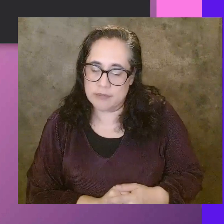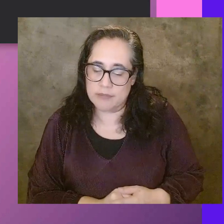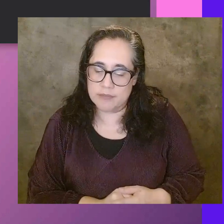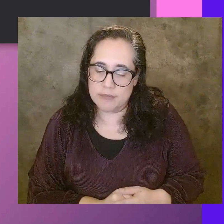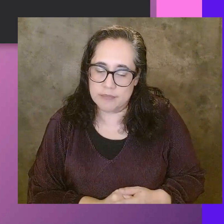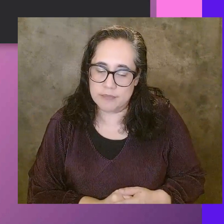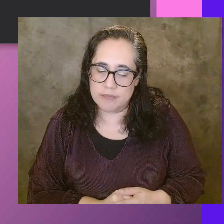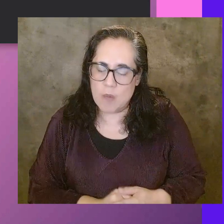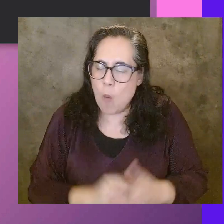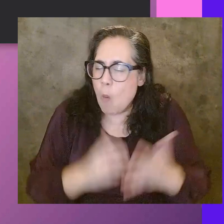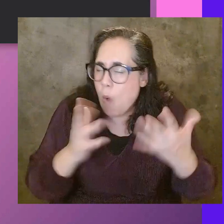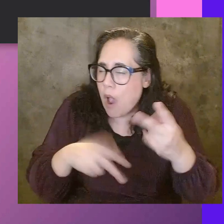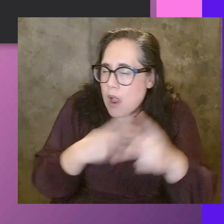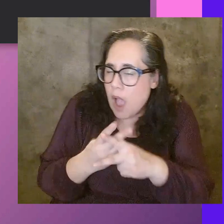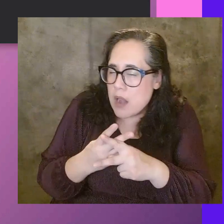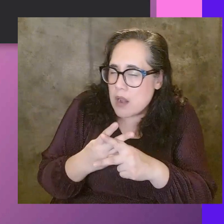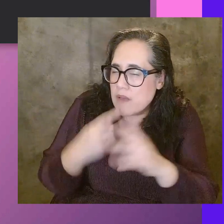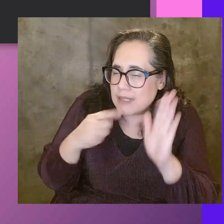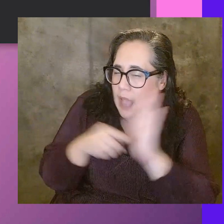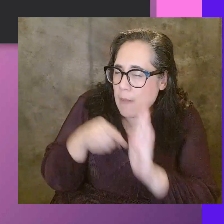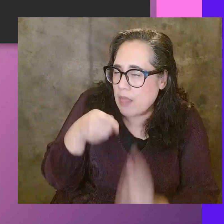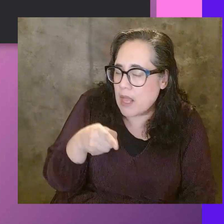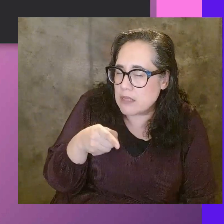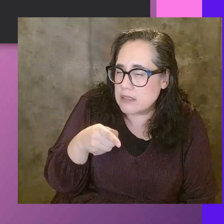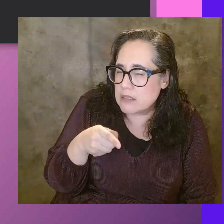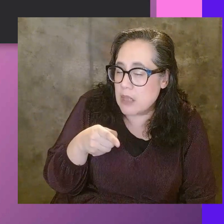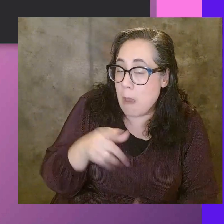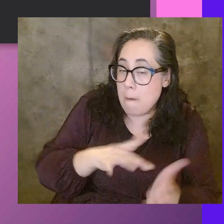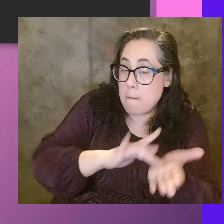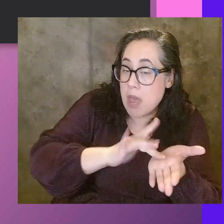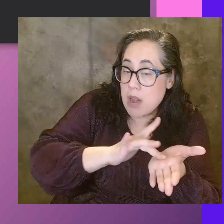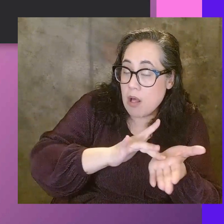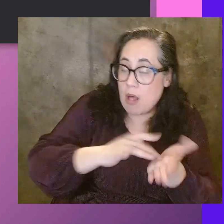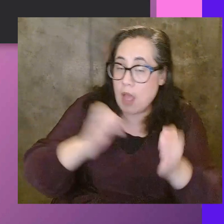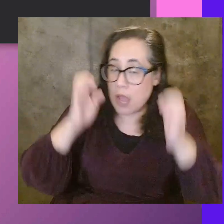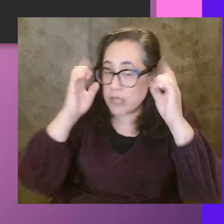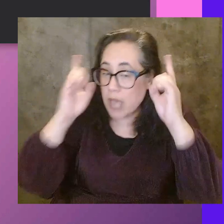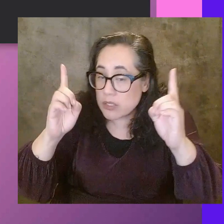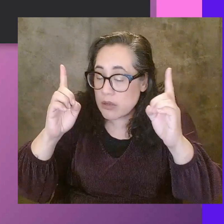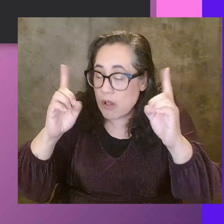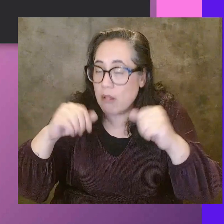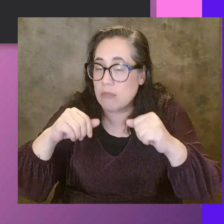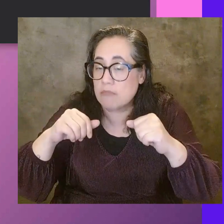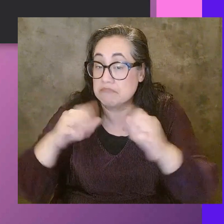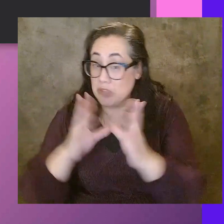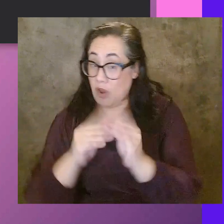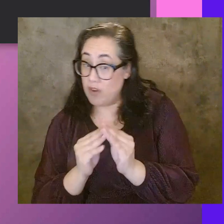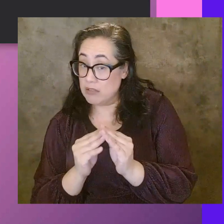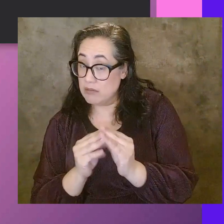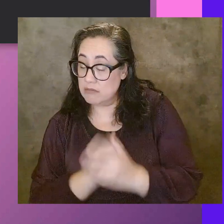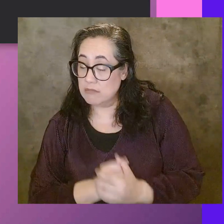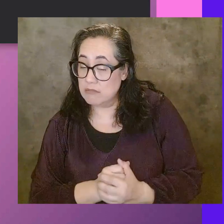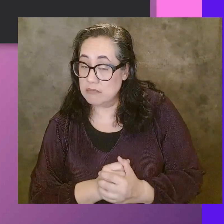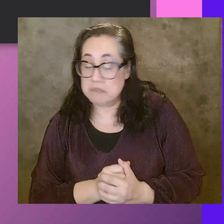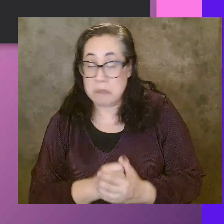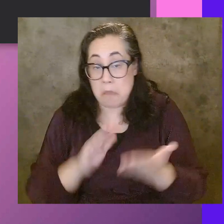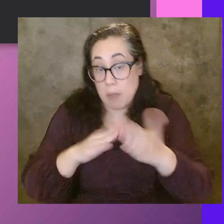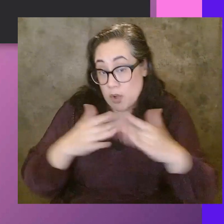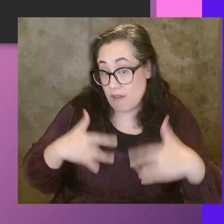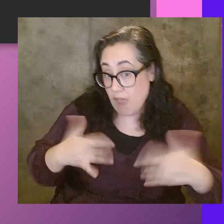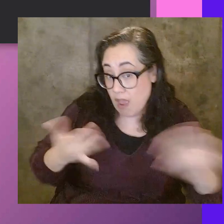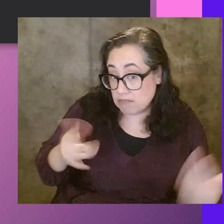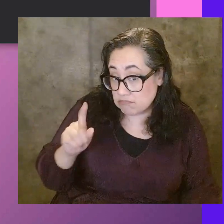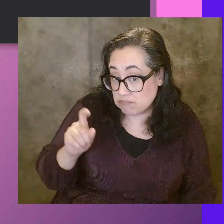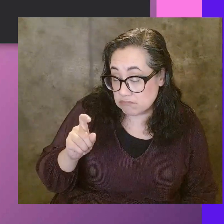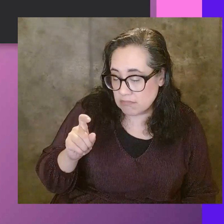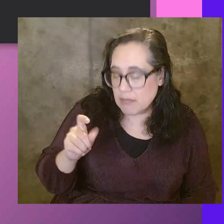this? Is it medical, educational, a conference, a community event? Then I start filling